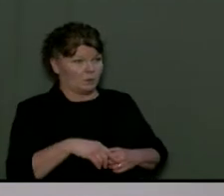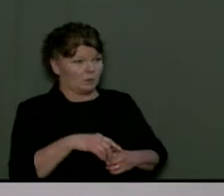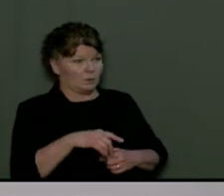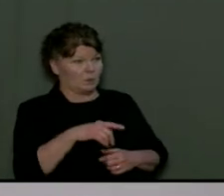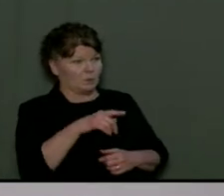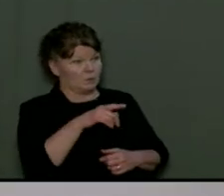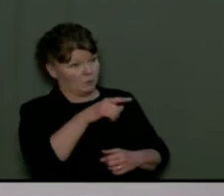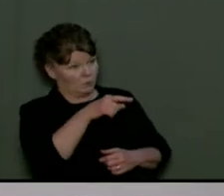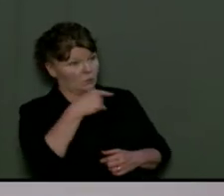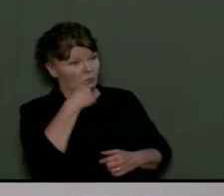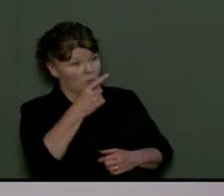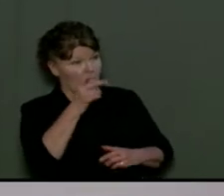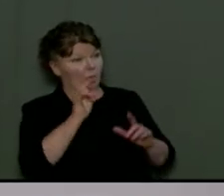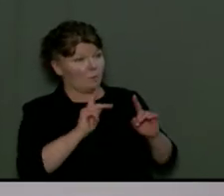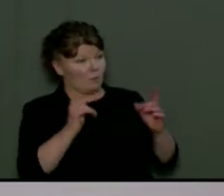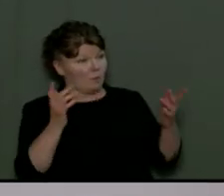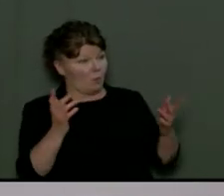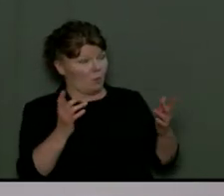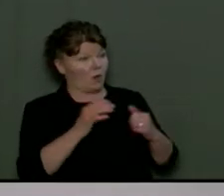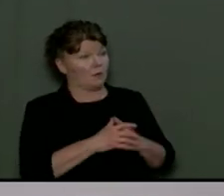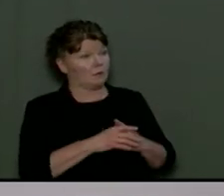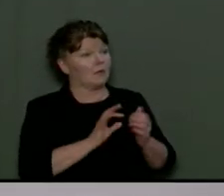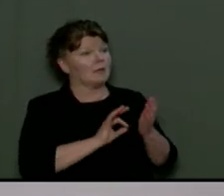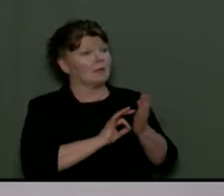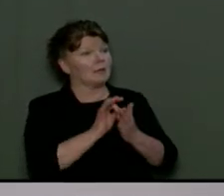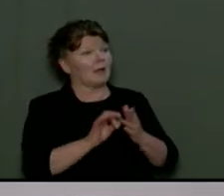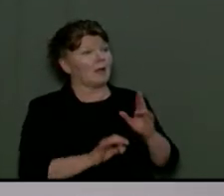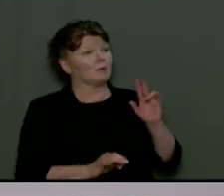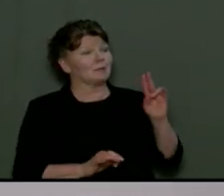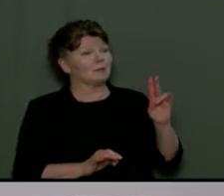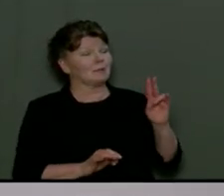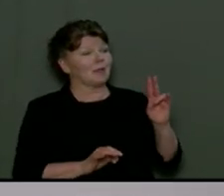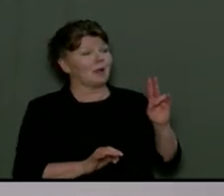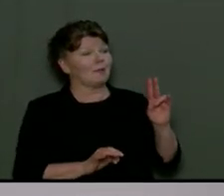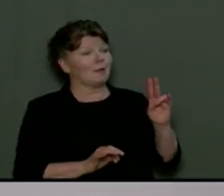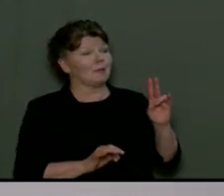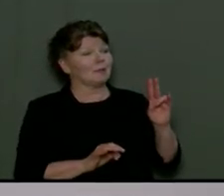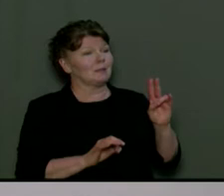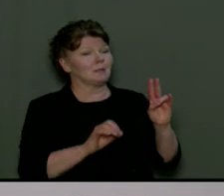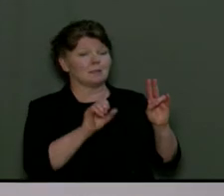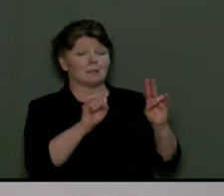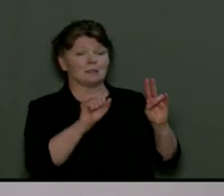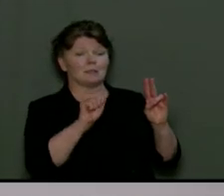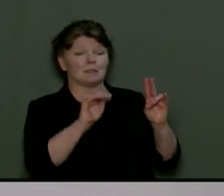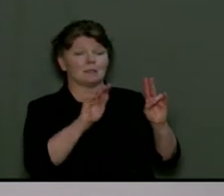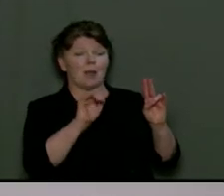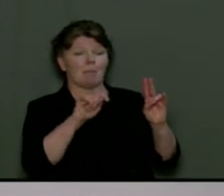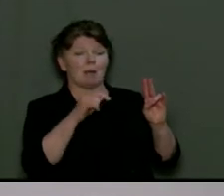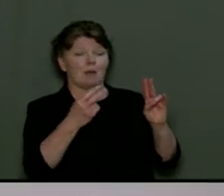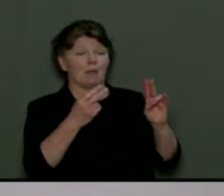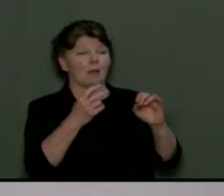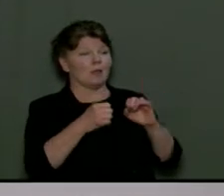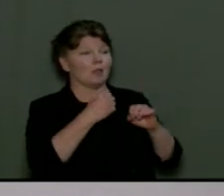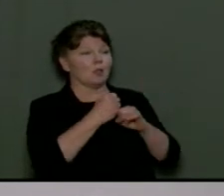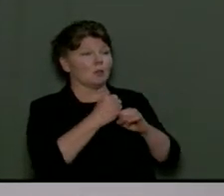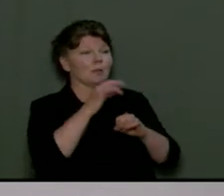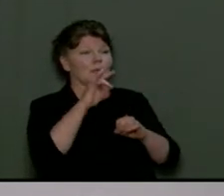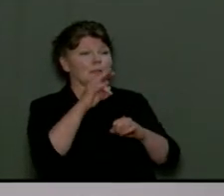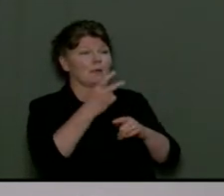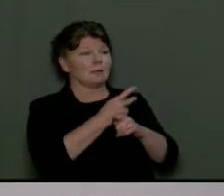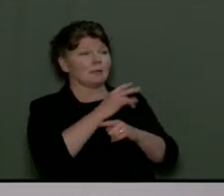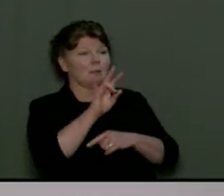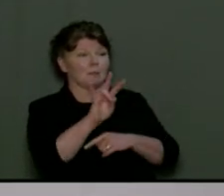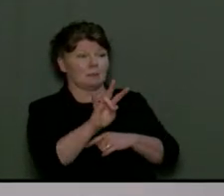this, count off 7 Sabbaths of years, 7 times 7